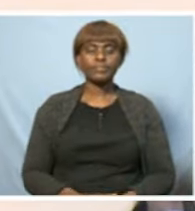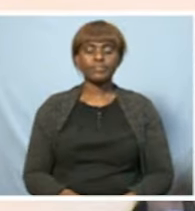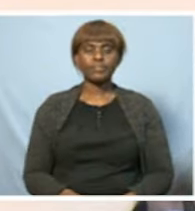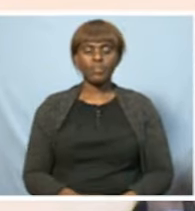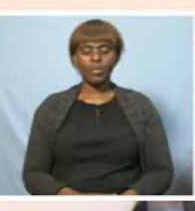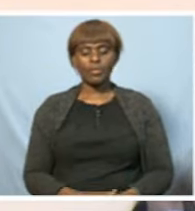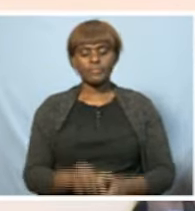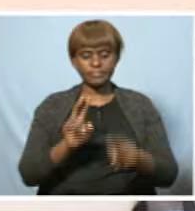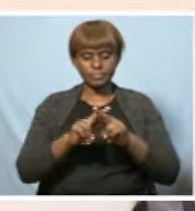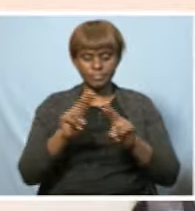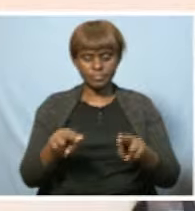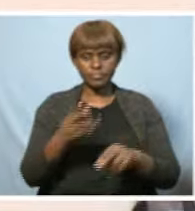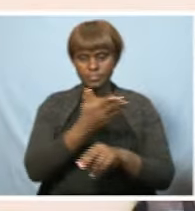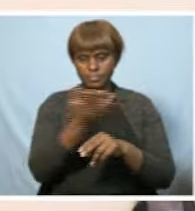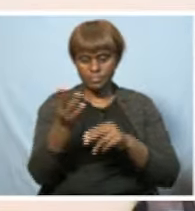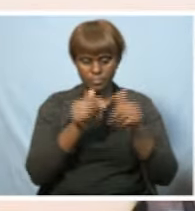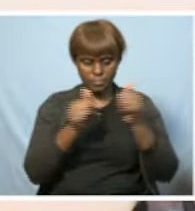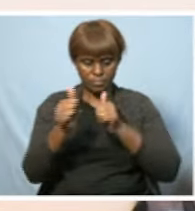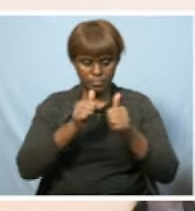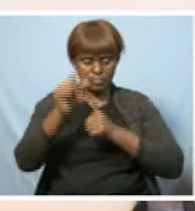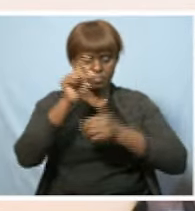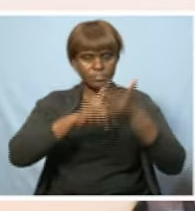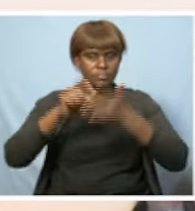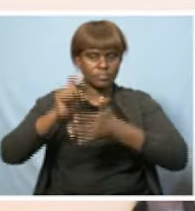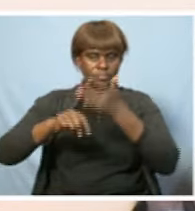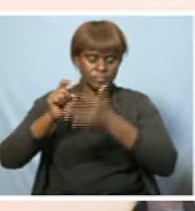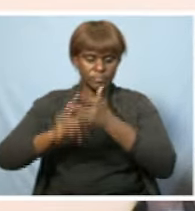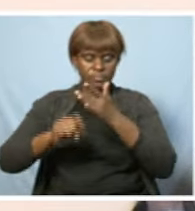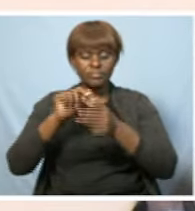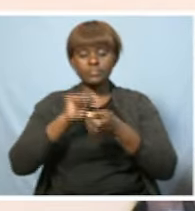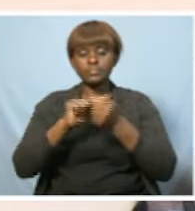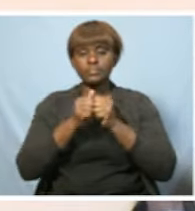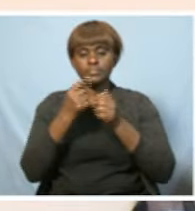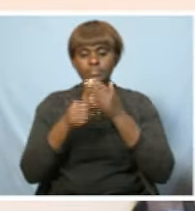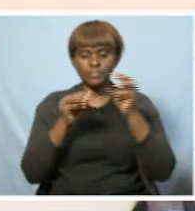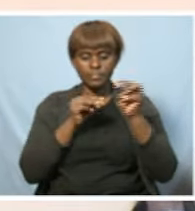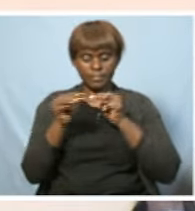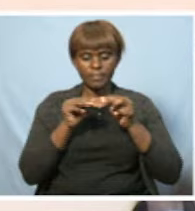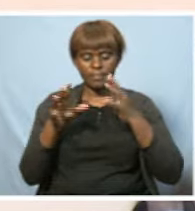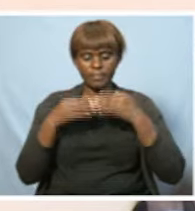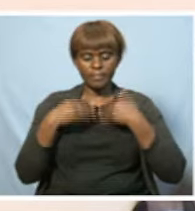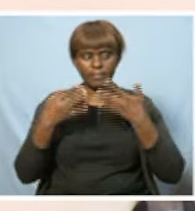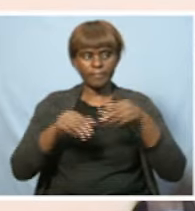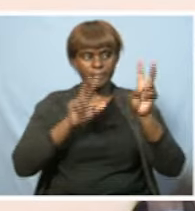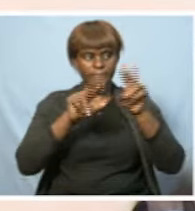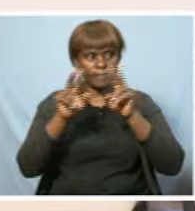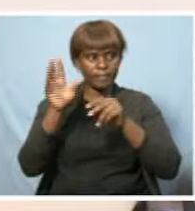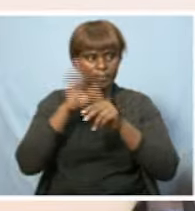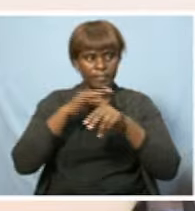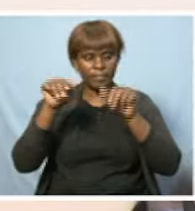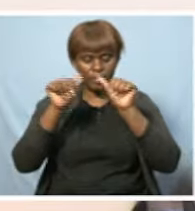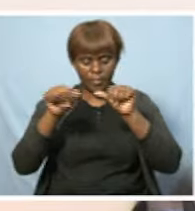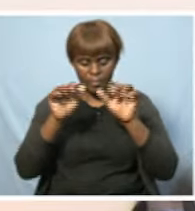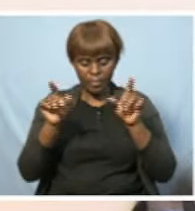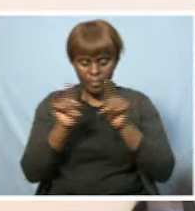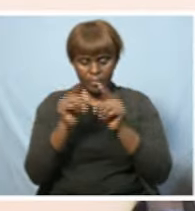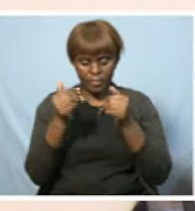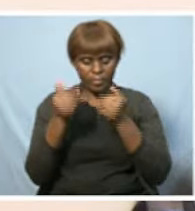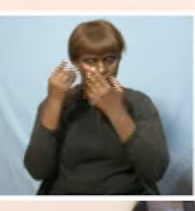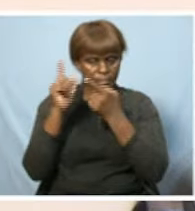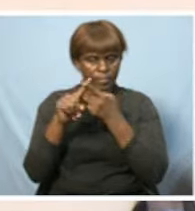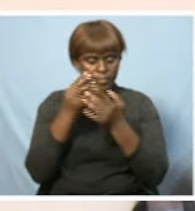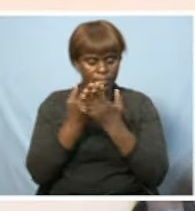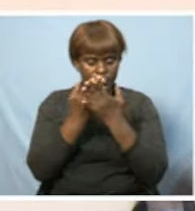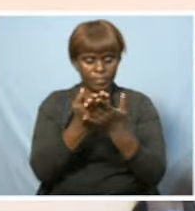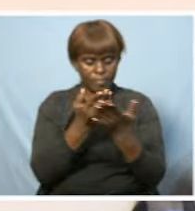Chair, on the administrative cost, cause of query, management acknowledges the observation of the auditor and wishes to submit that